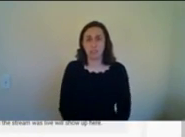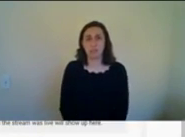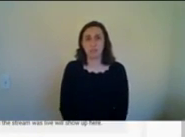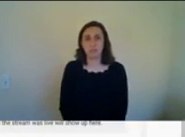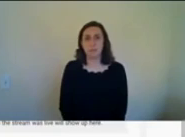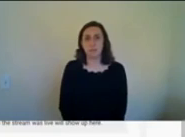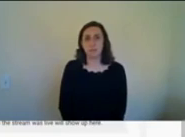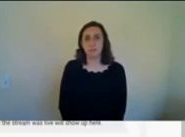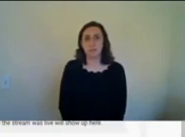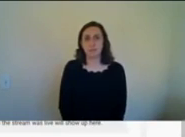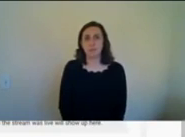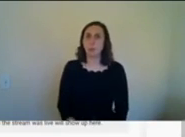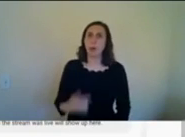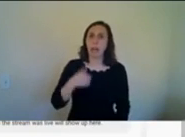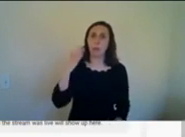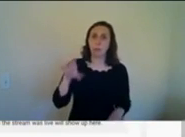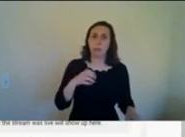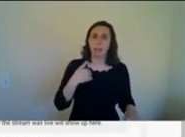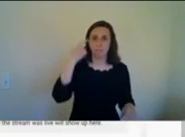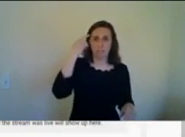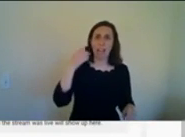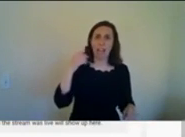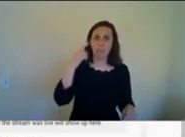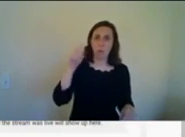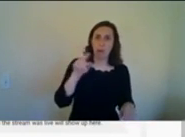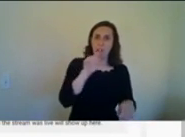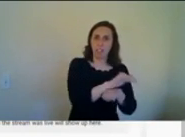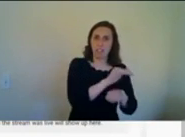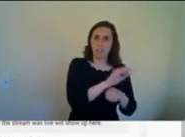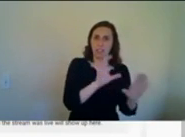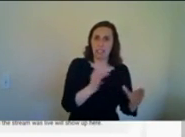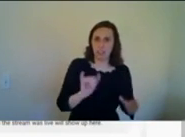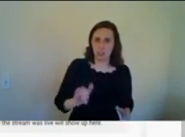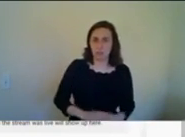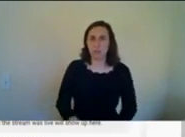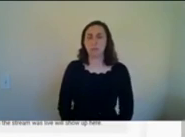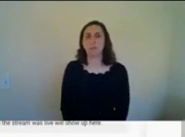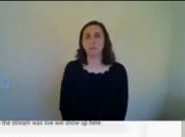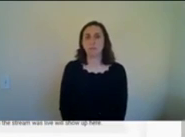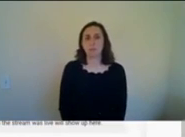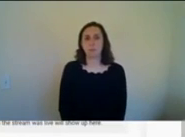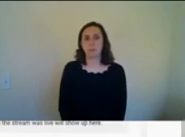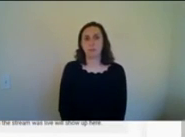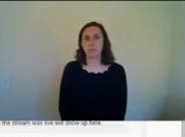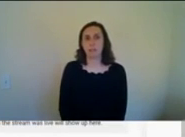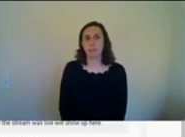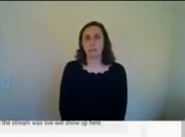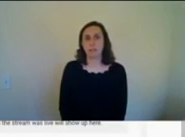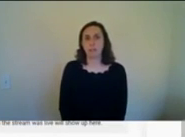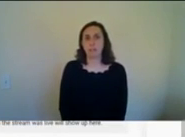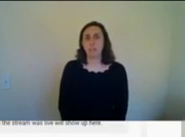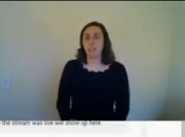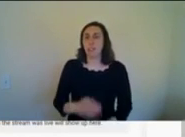And I have to do that in both courses. But that's what I wanted to talk about, was Pearson has been booting some things, people